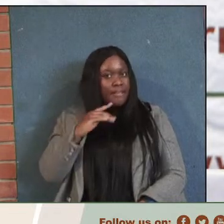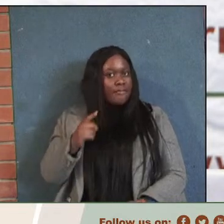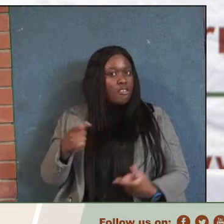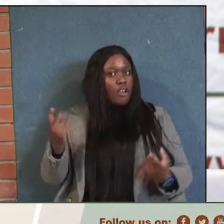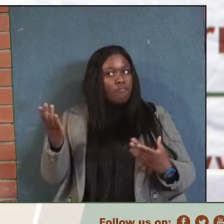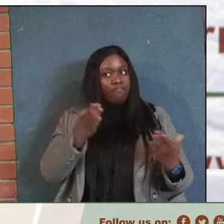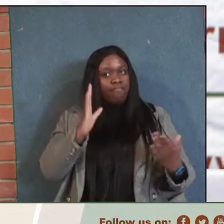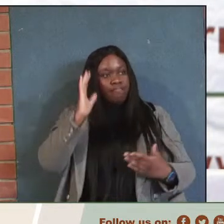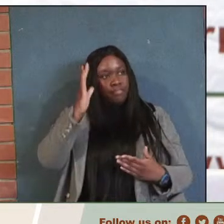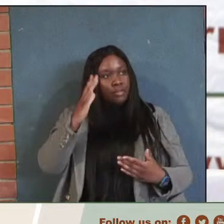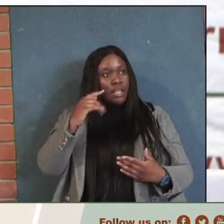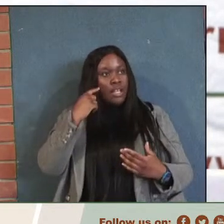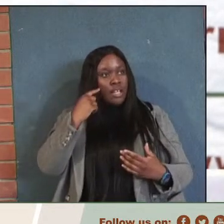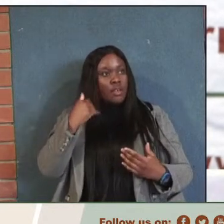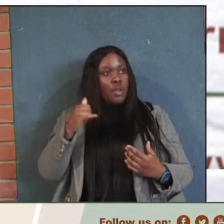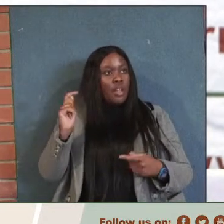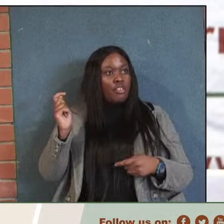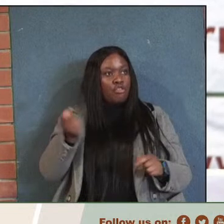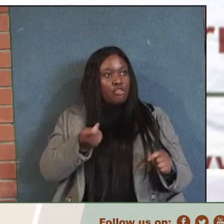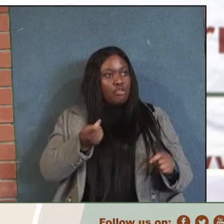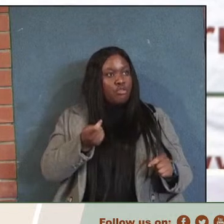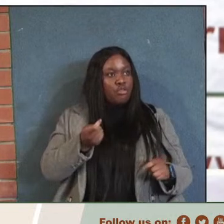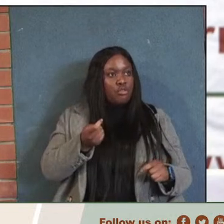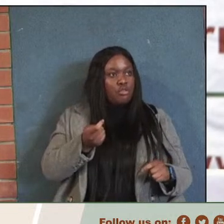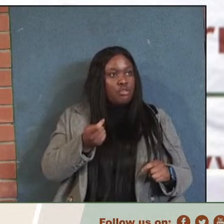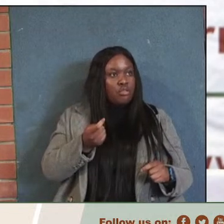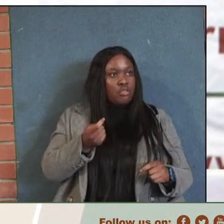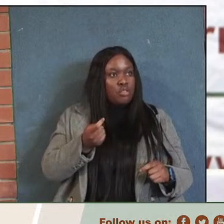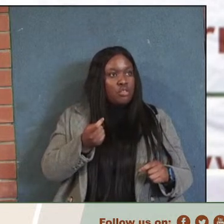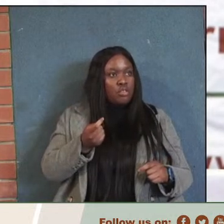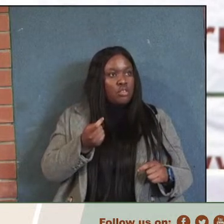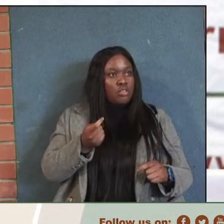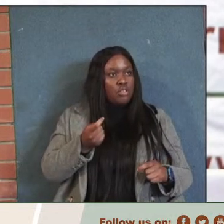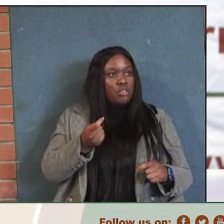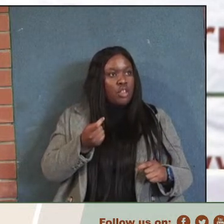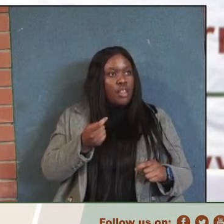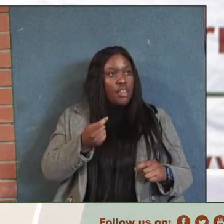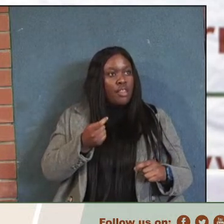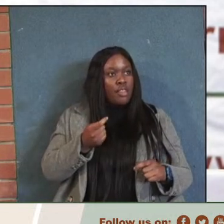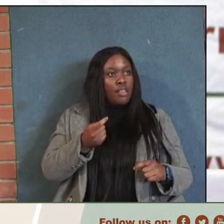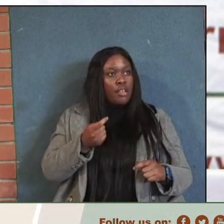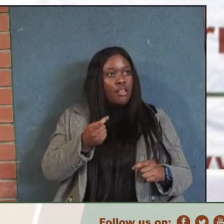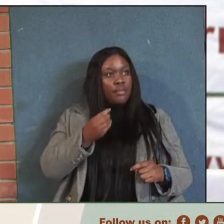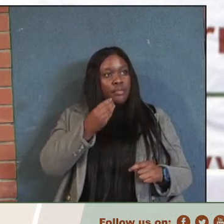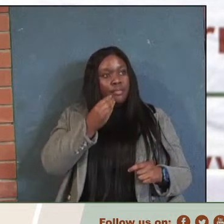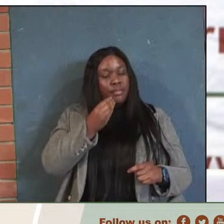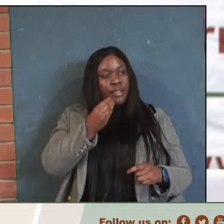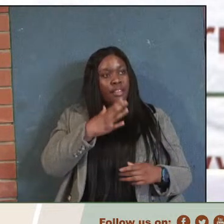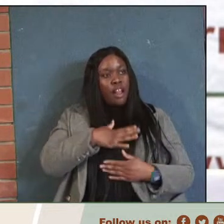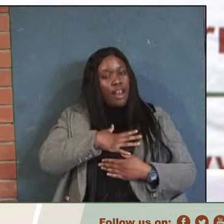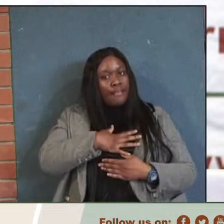So I will be introducing the lovely Honorable Member who has just